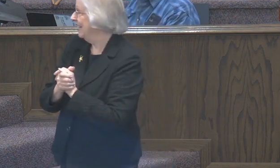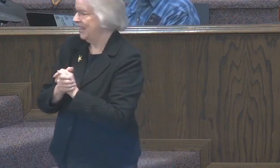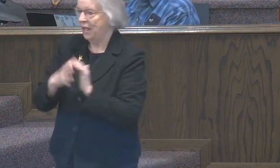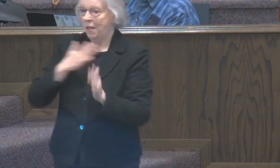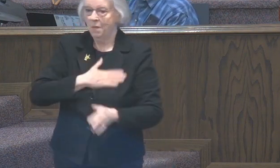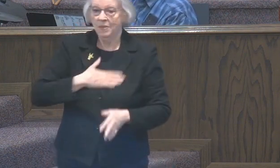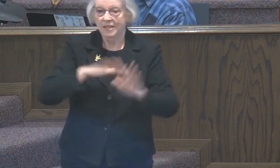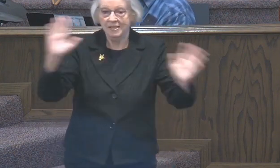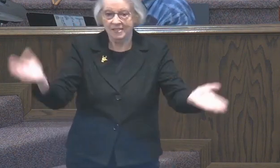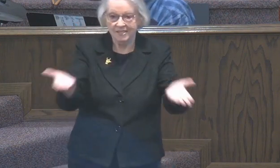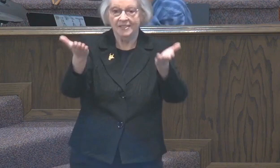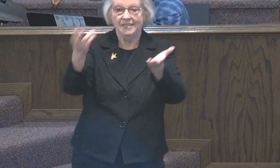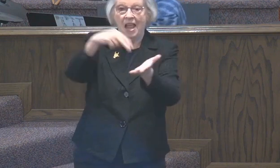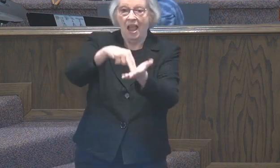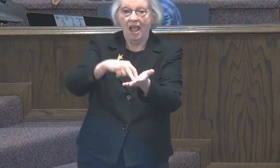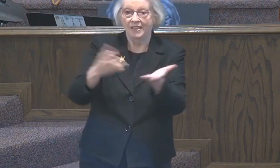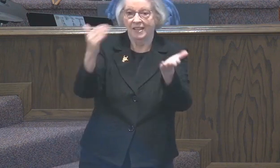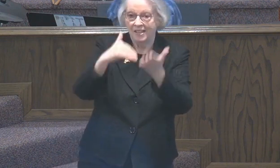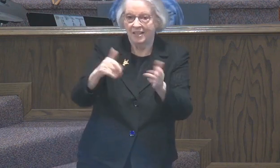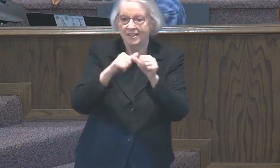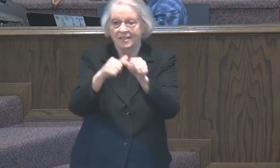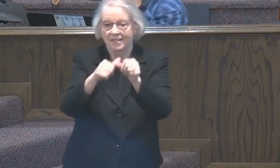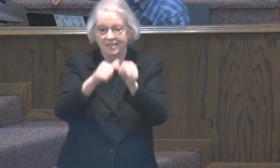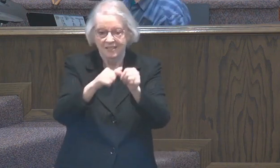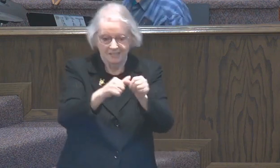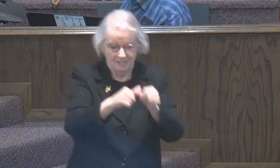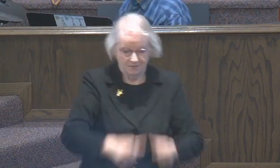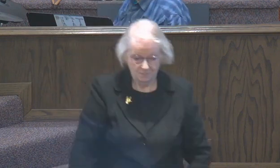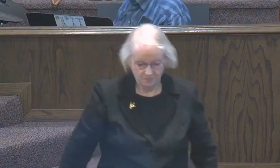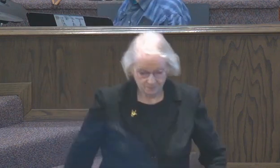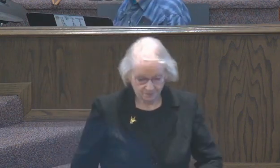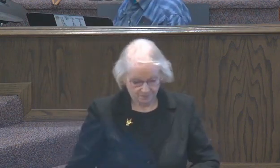please stand as we continue with our worship with Seek Ye First.